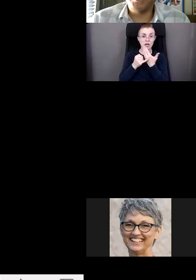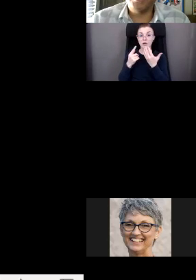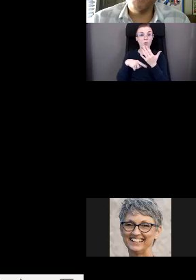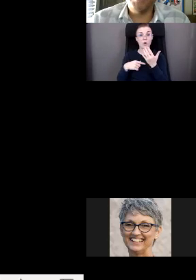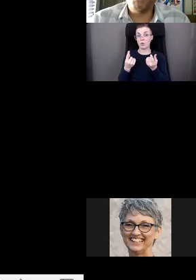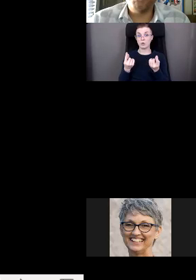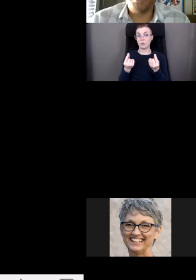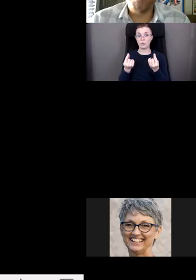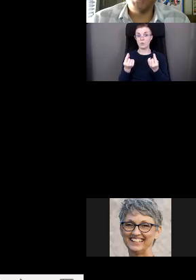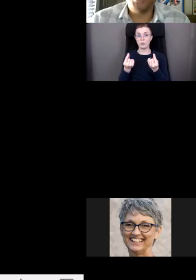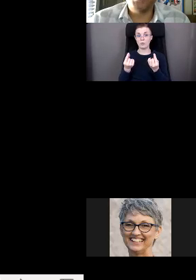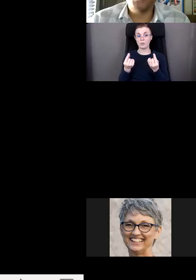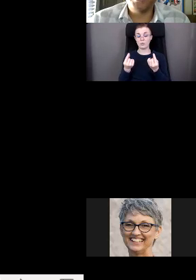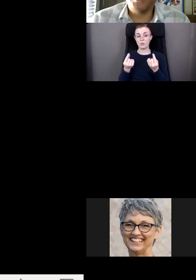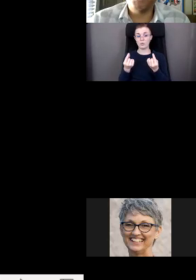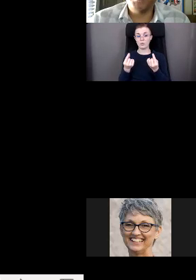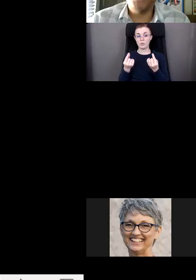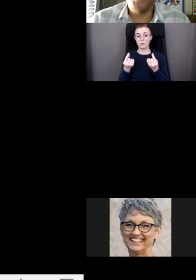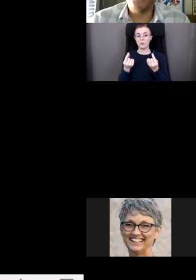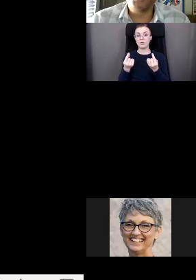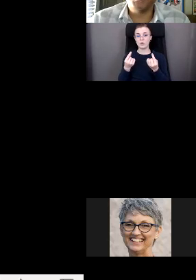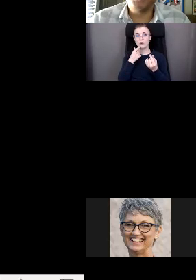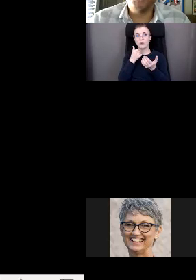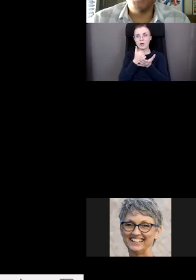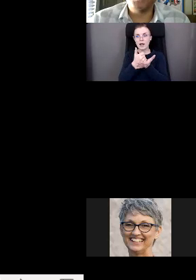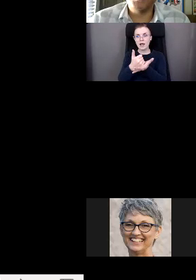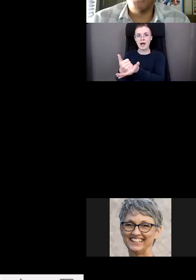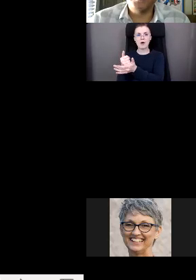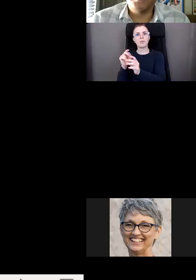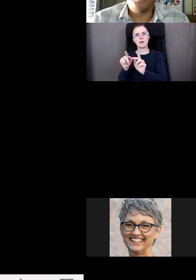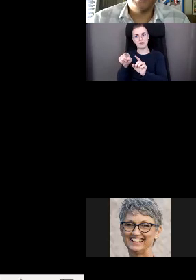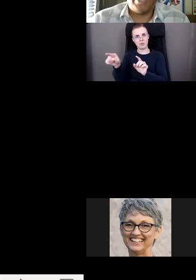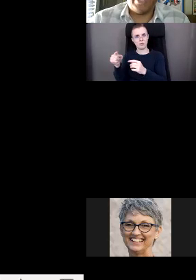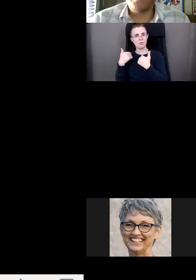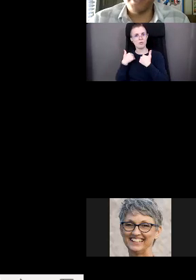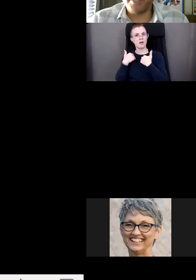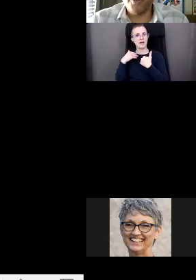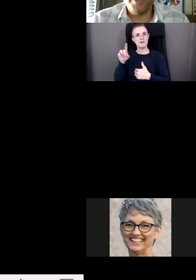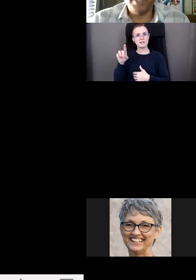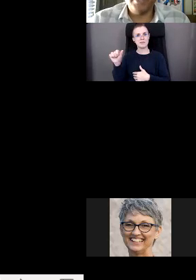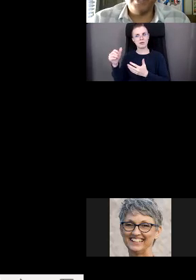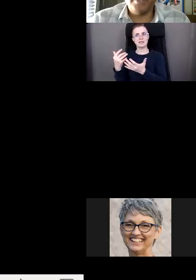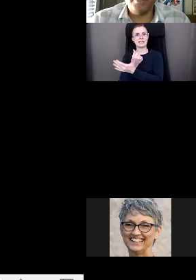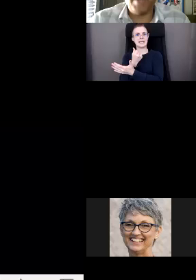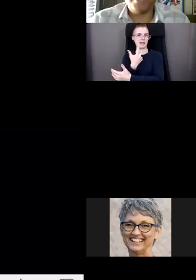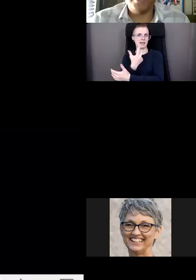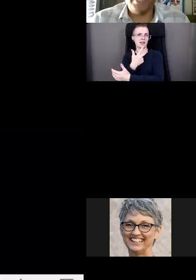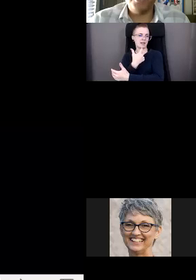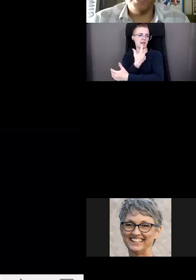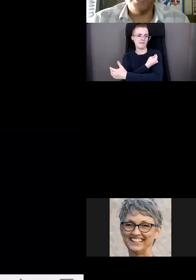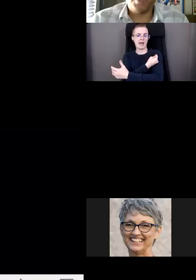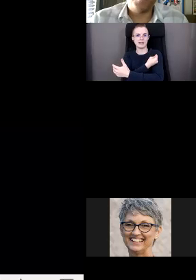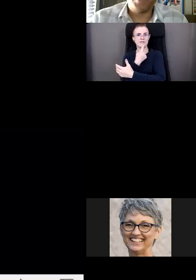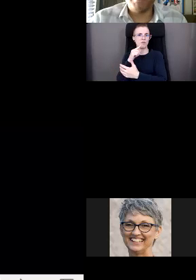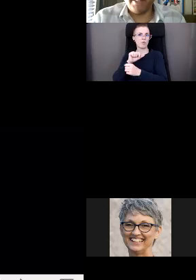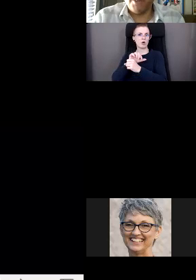is, with our project, is help individuals with disabilities access to COVID-19